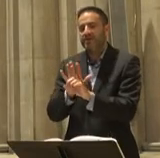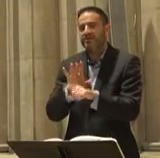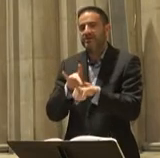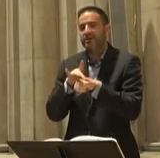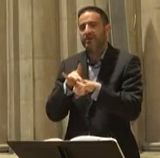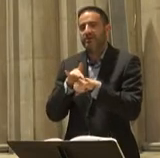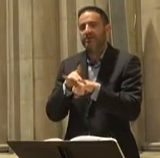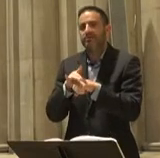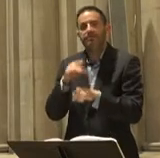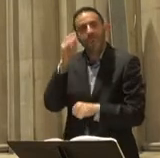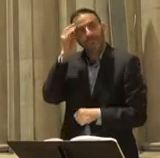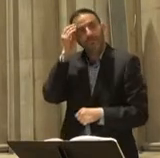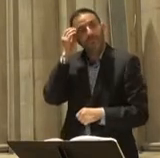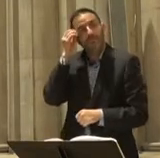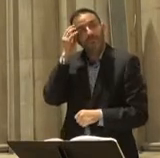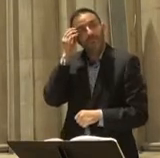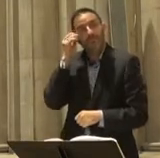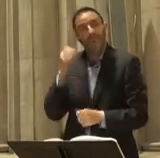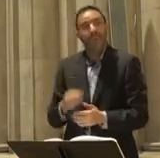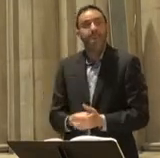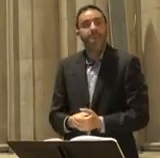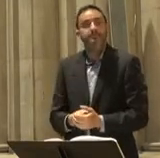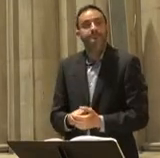our humanity.